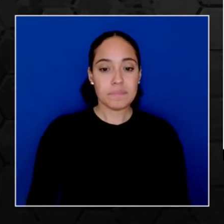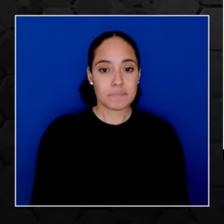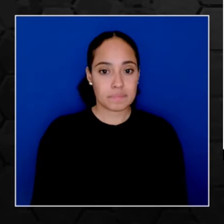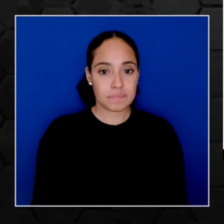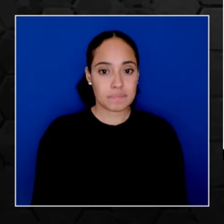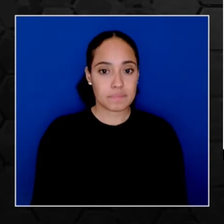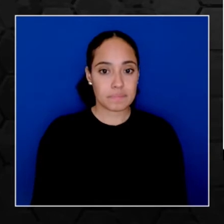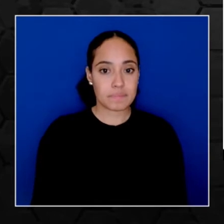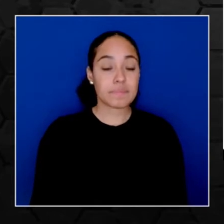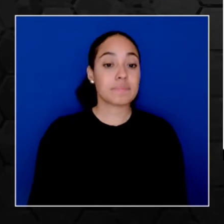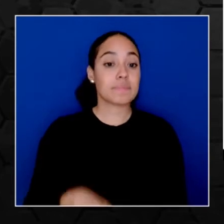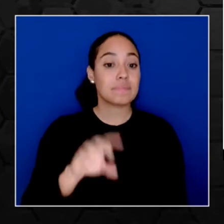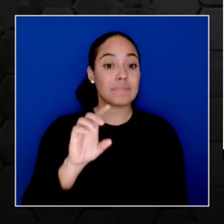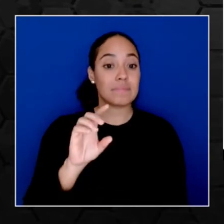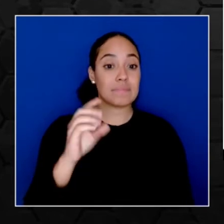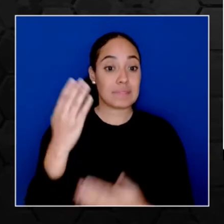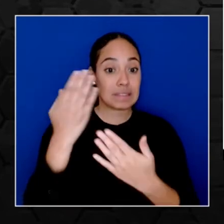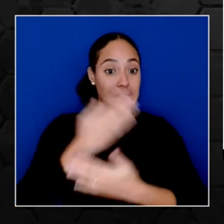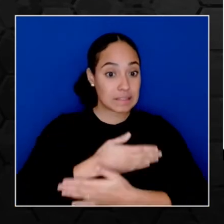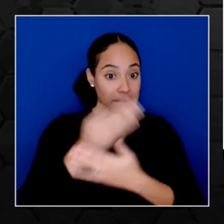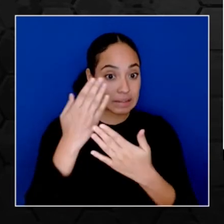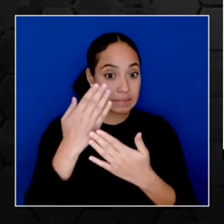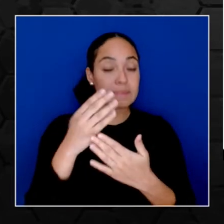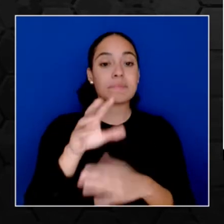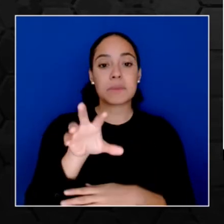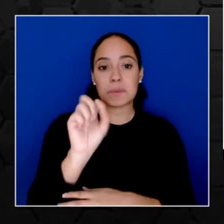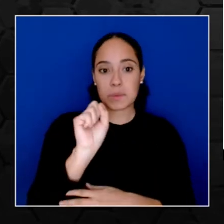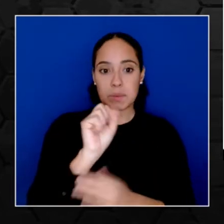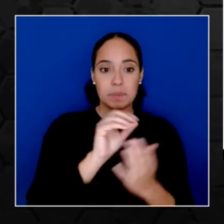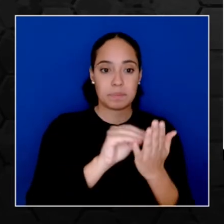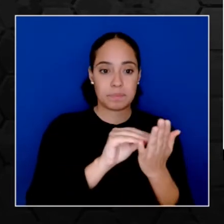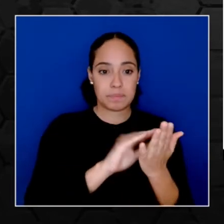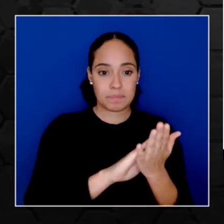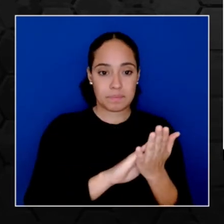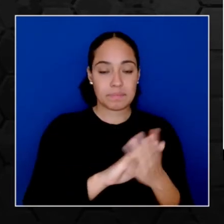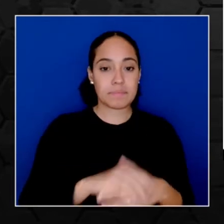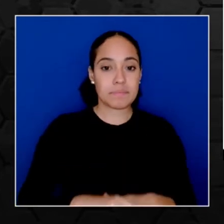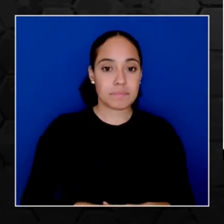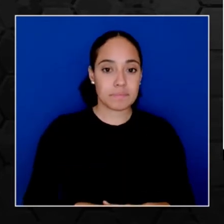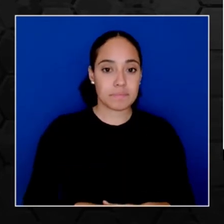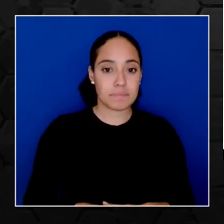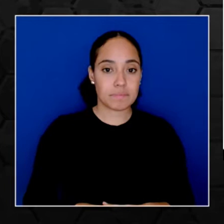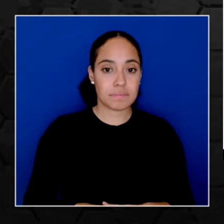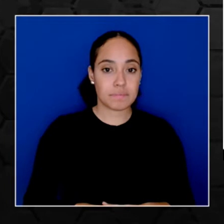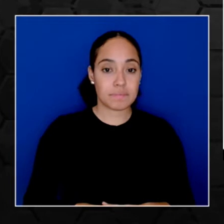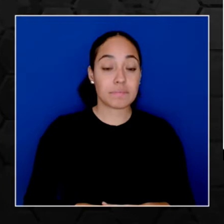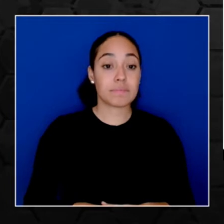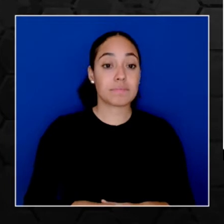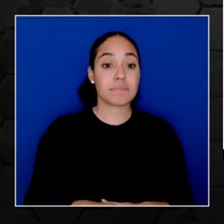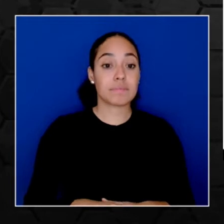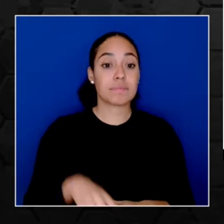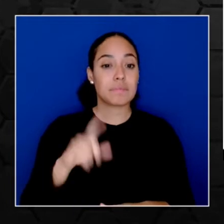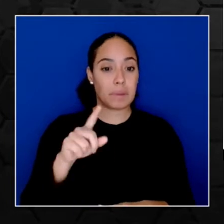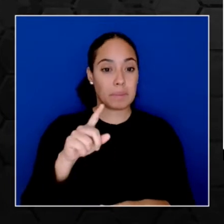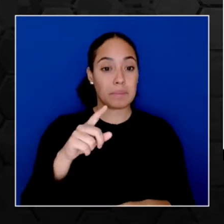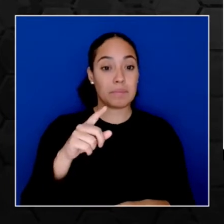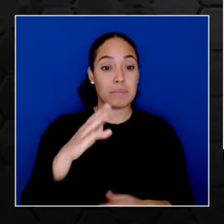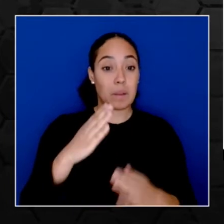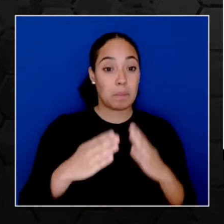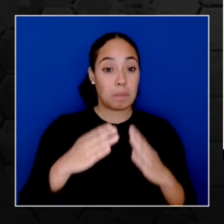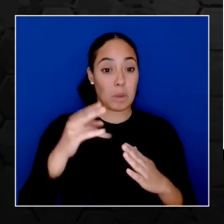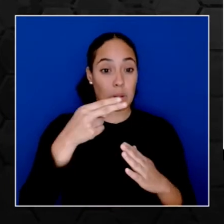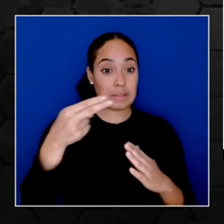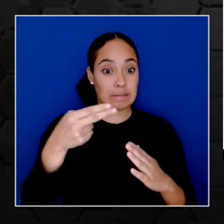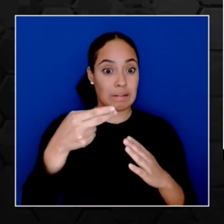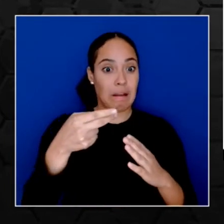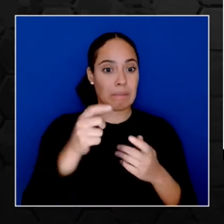string. And here I can also change the name of the box so that we know what the prompt box is being used for. So next I'm asking them